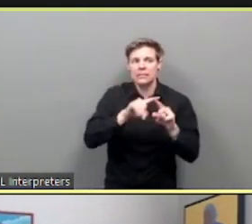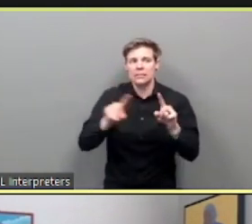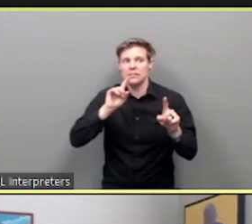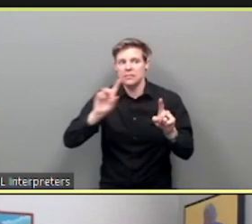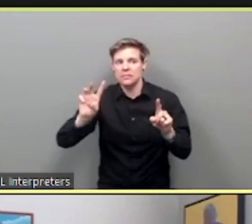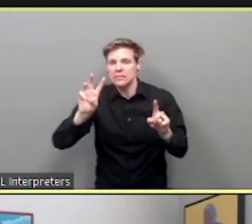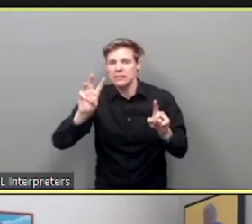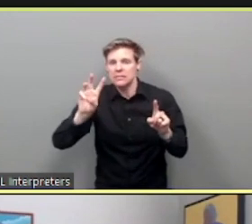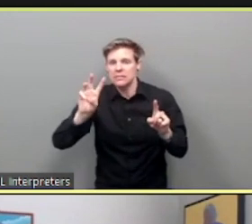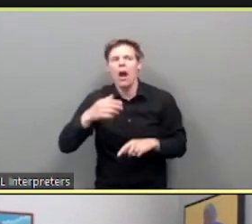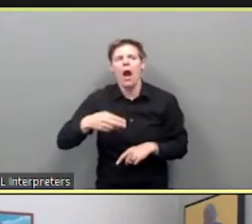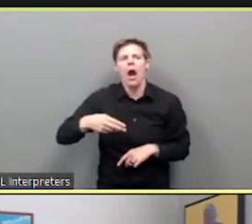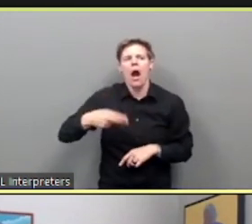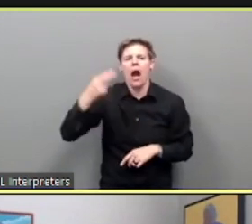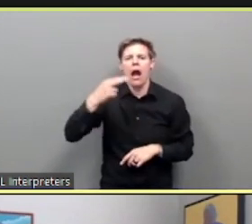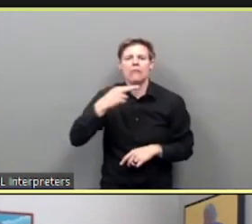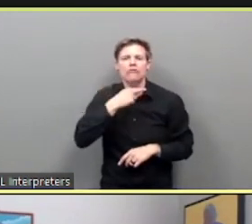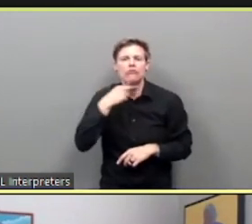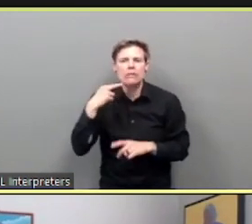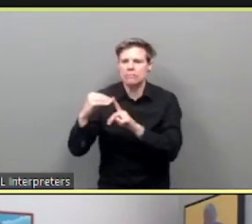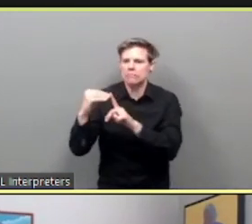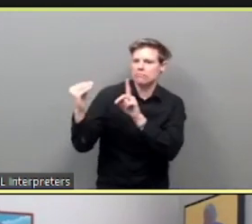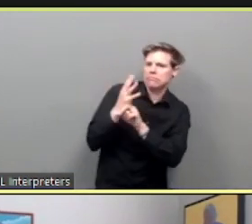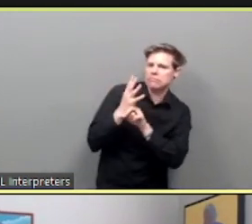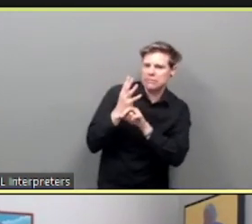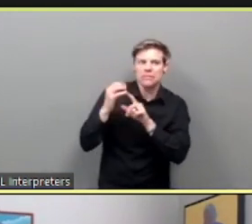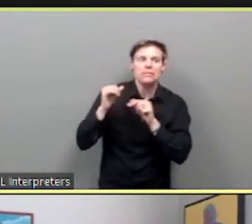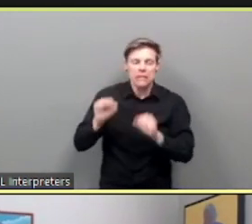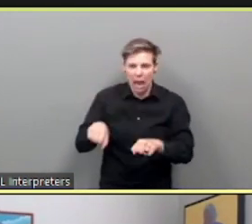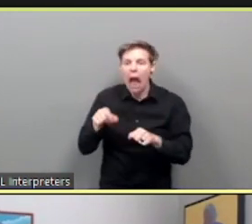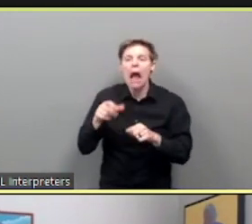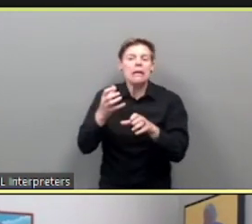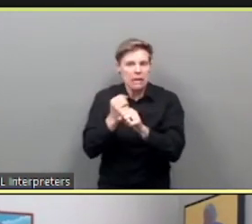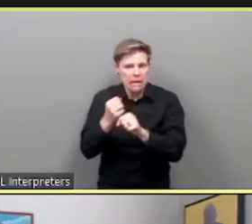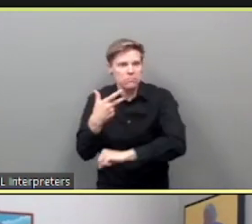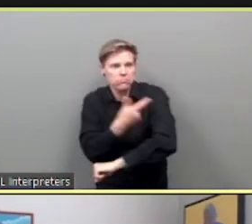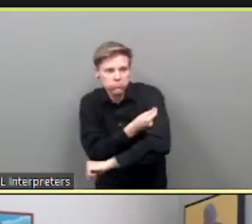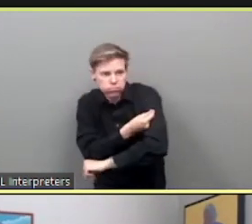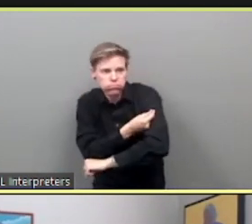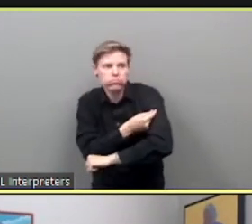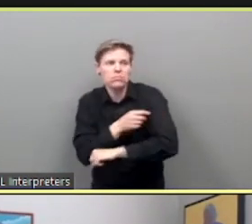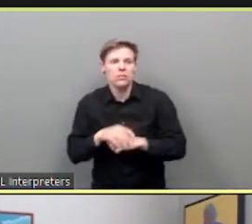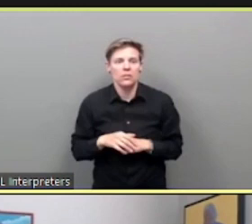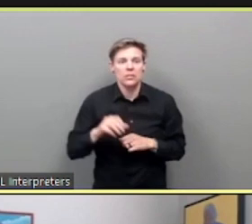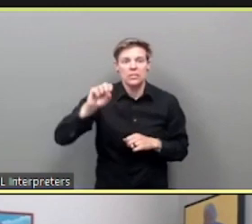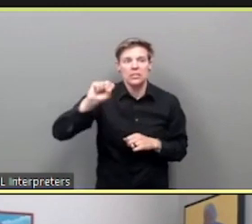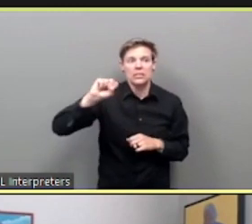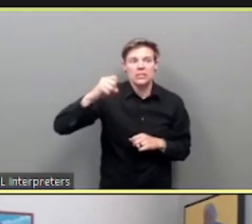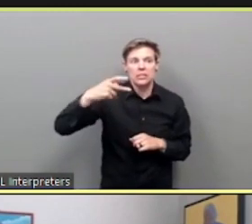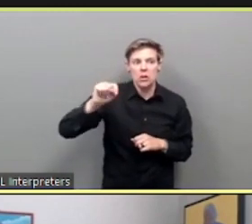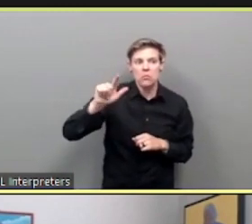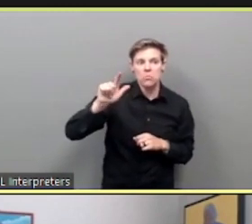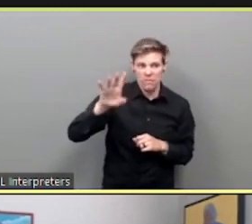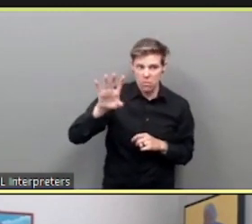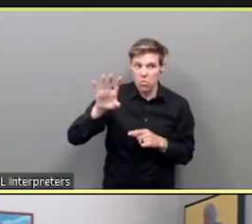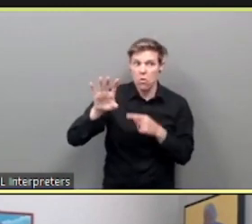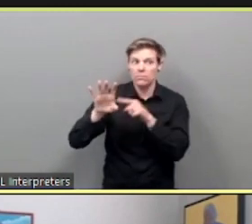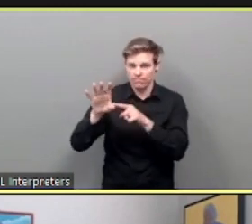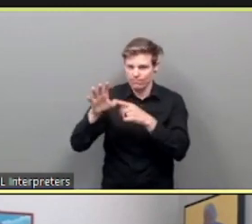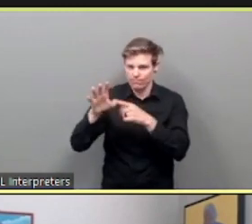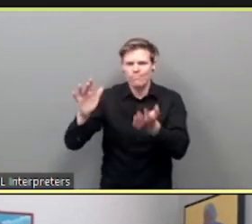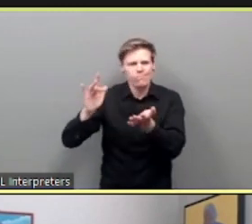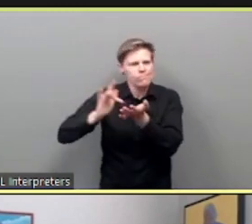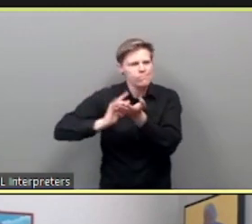and institutional settings. On September 24th, our New Mexico Medical Advisory Team reviewed that